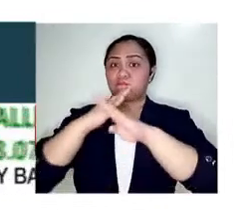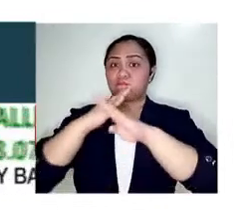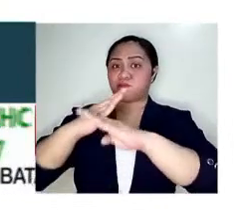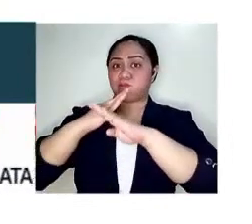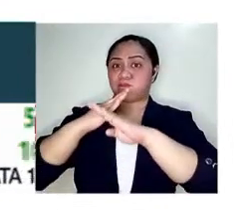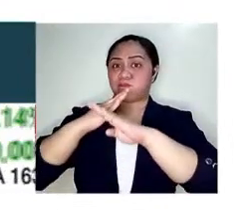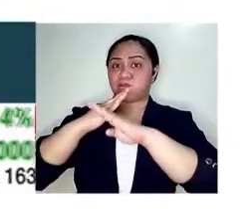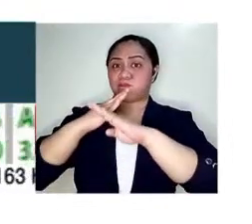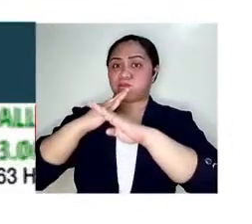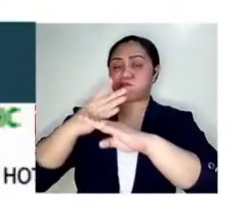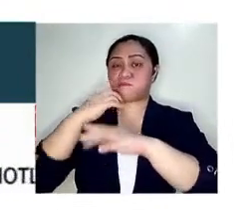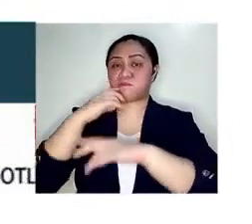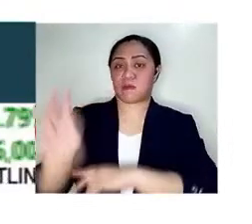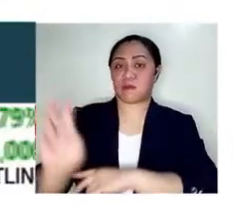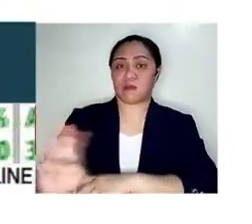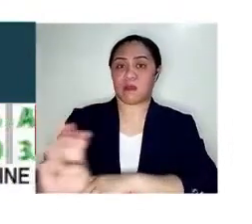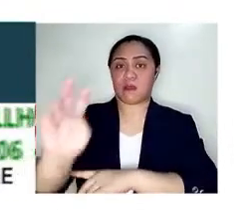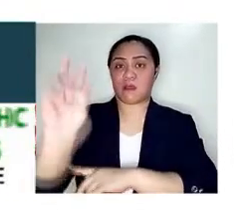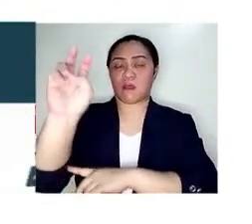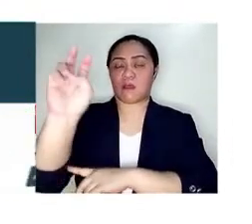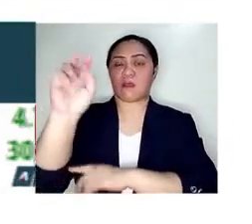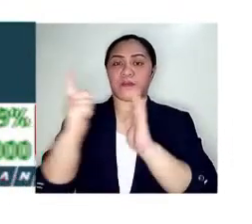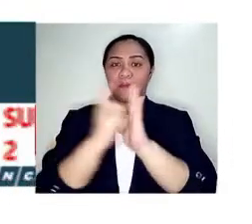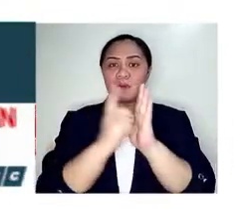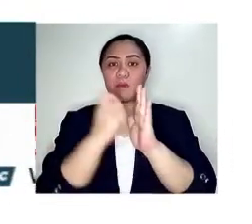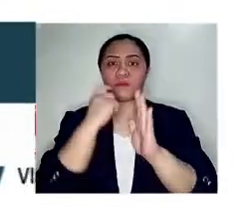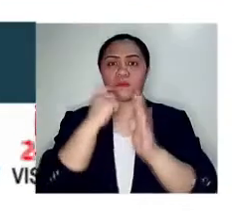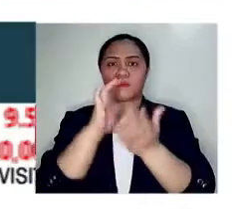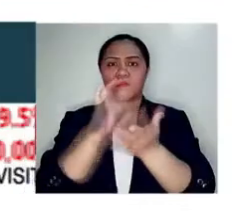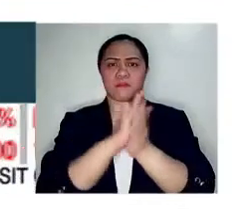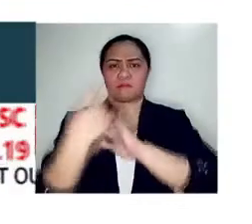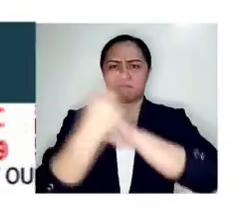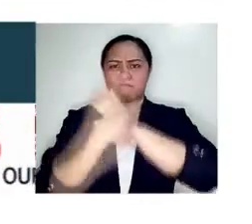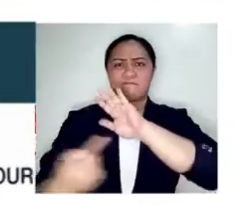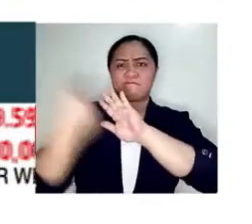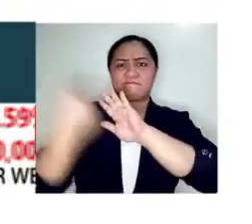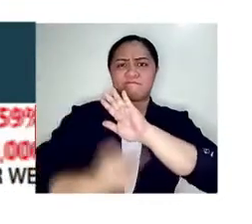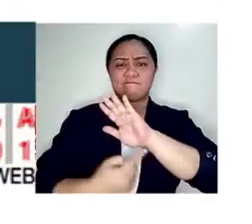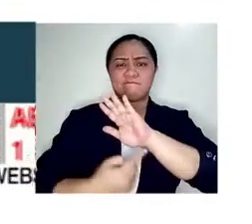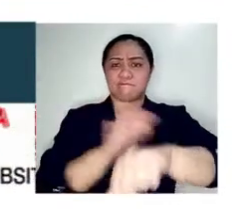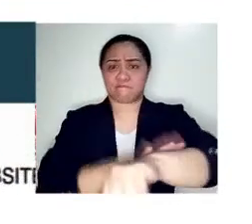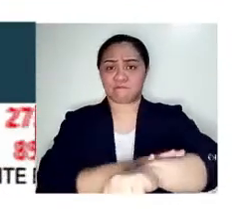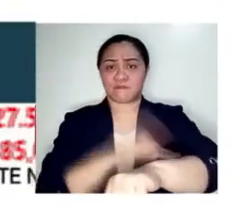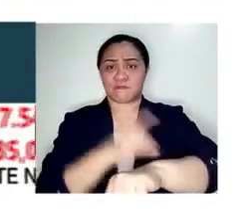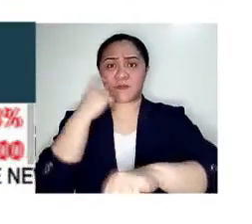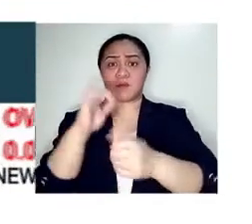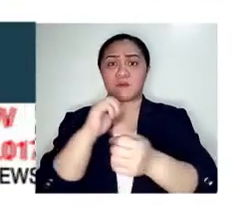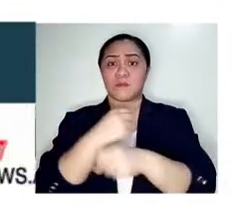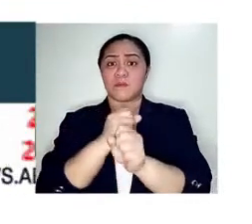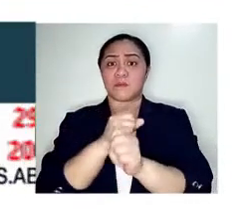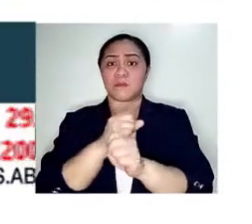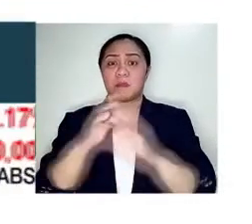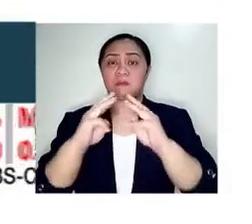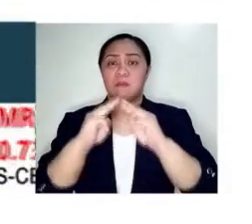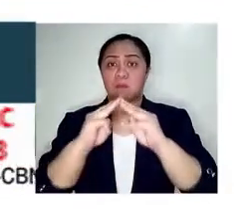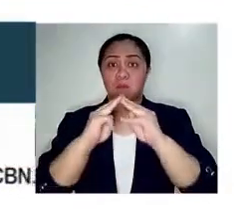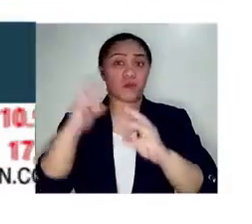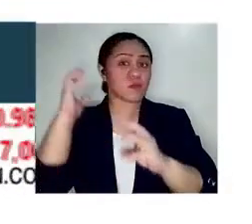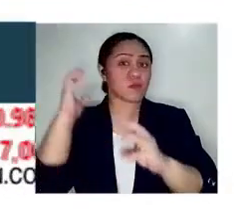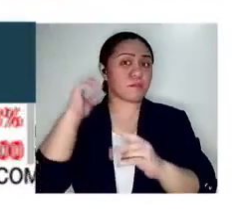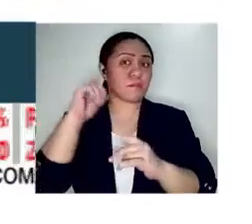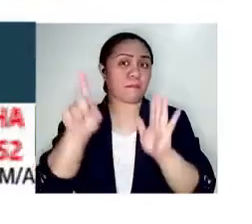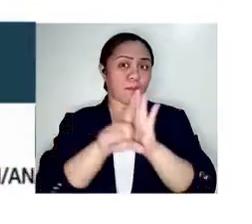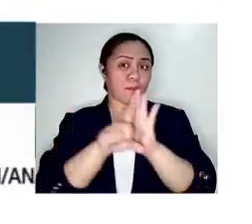it being a racist ban just because those countries had Muslim-heavy populations. And another big one, of course, is